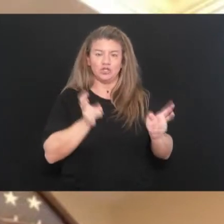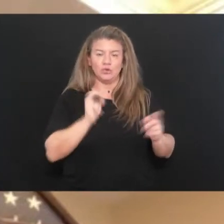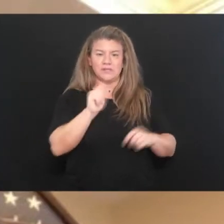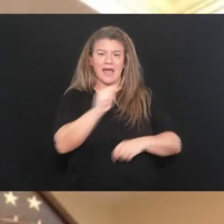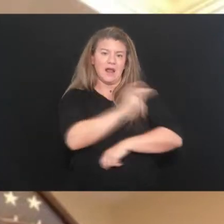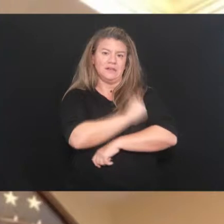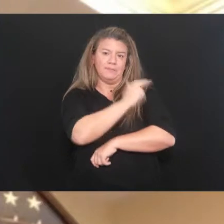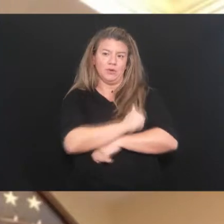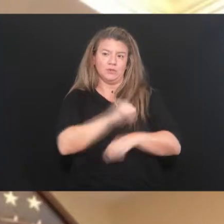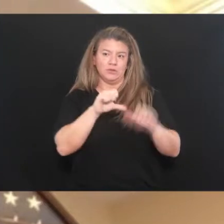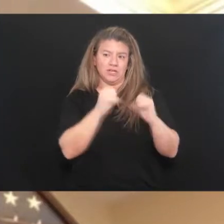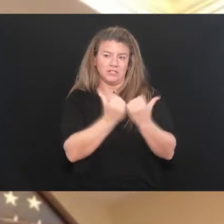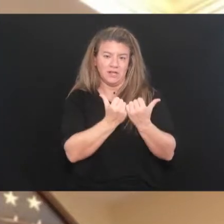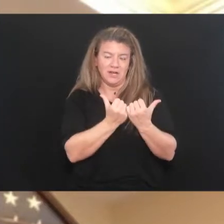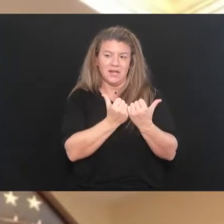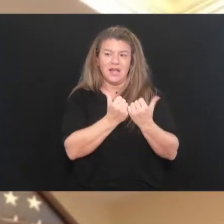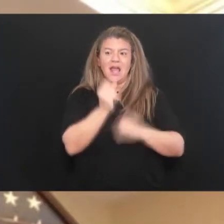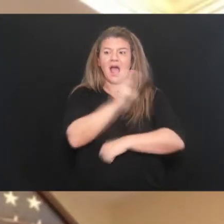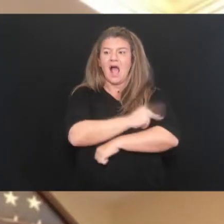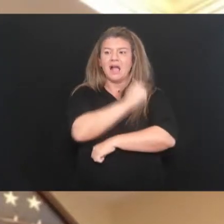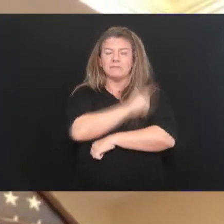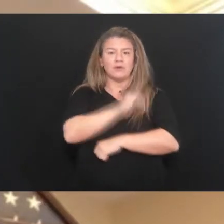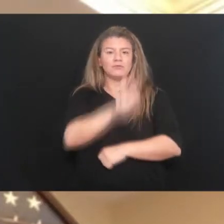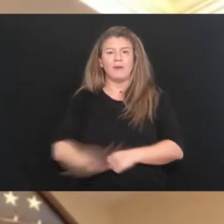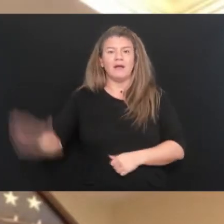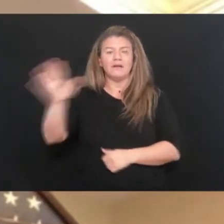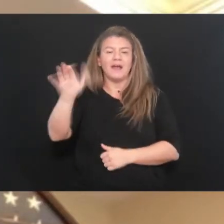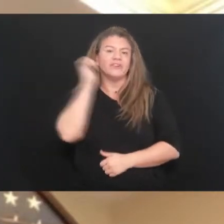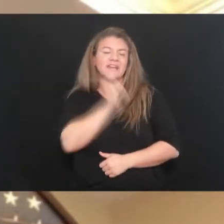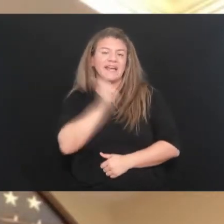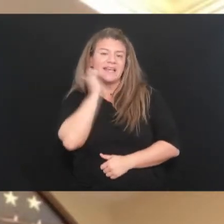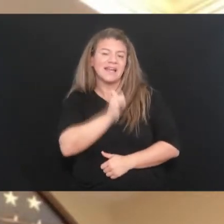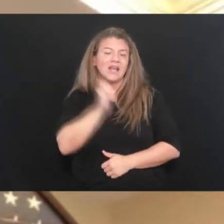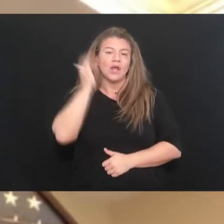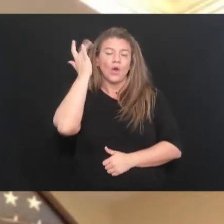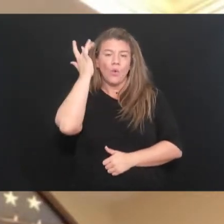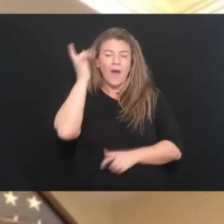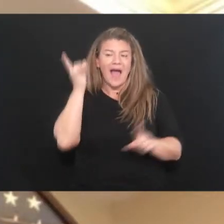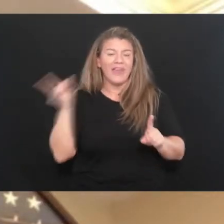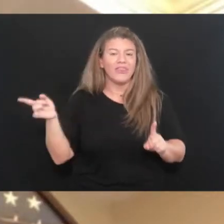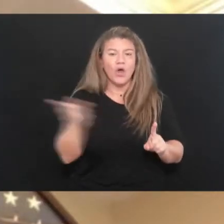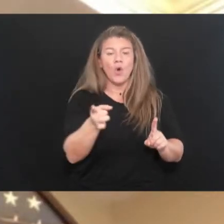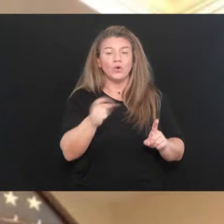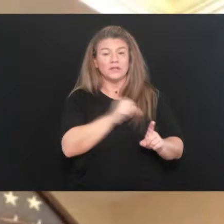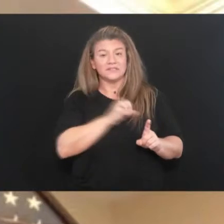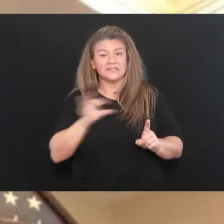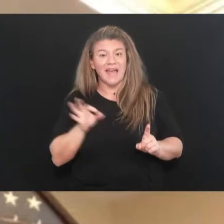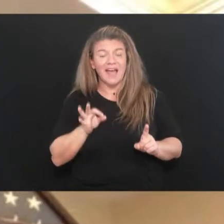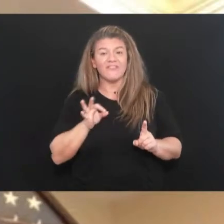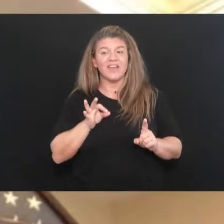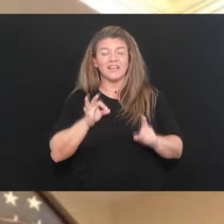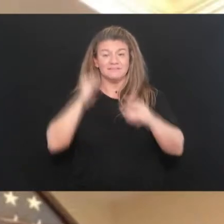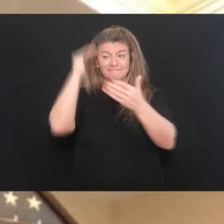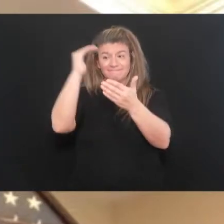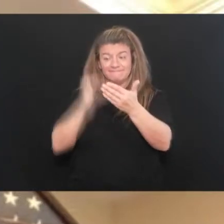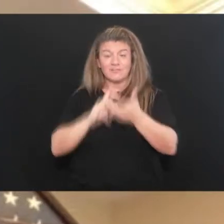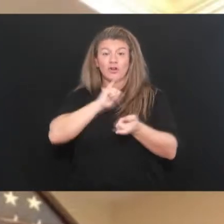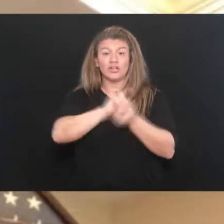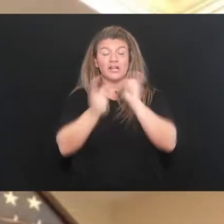hospital association and the hospitals every day, because those staffing levels are changing,